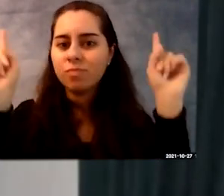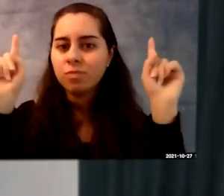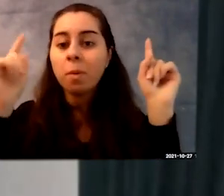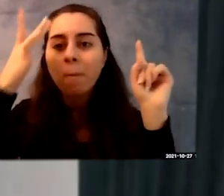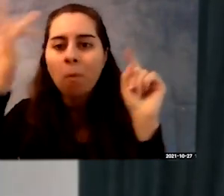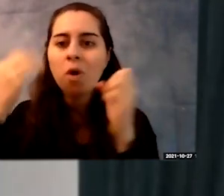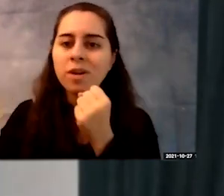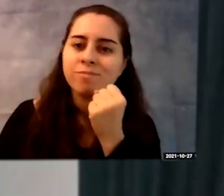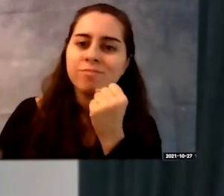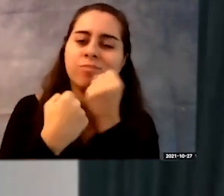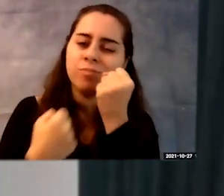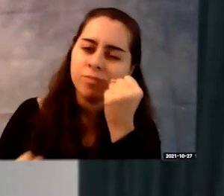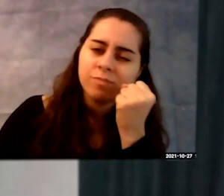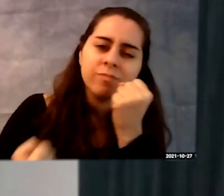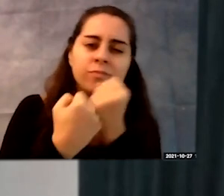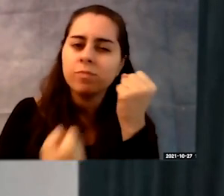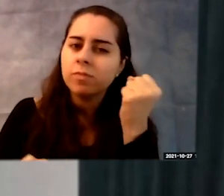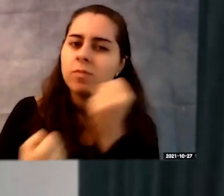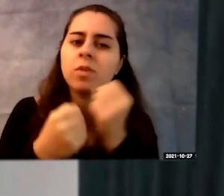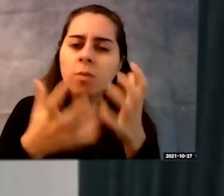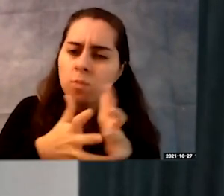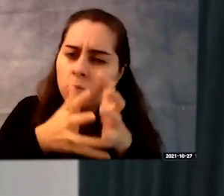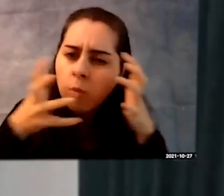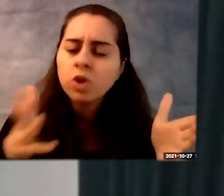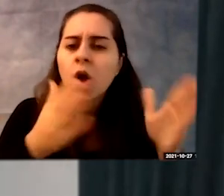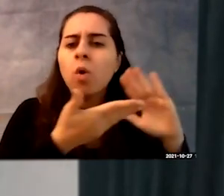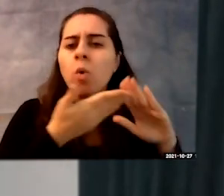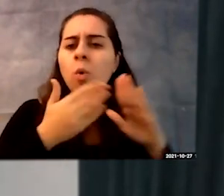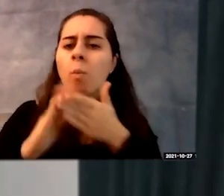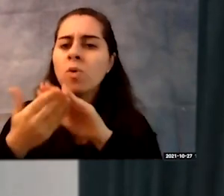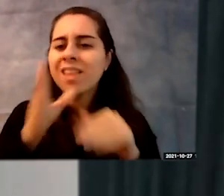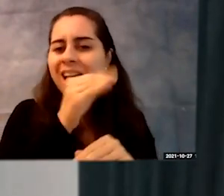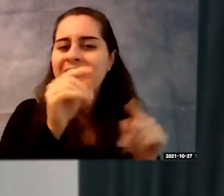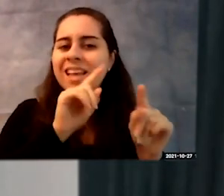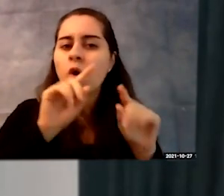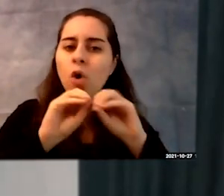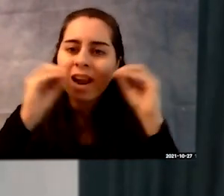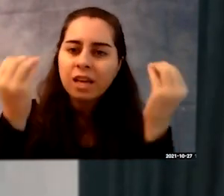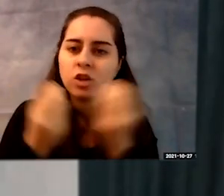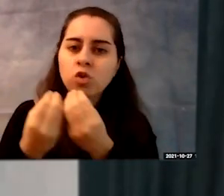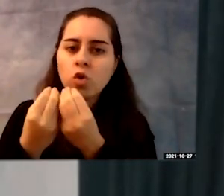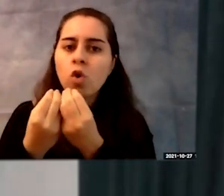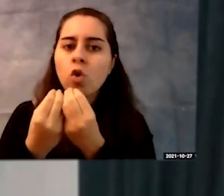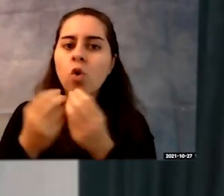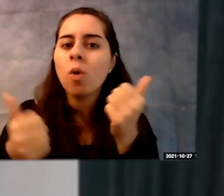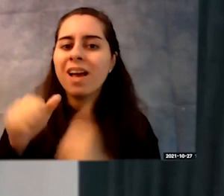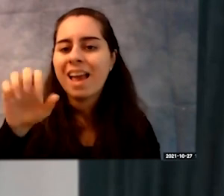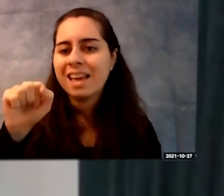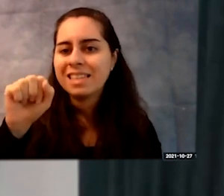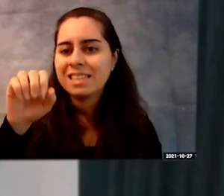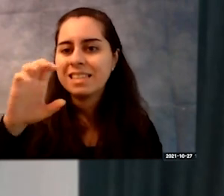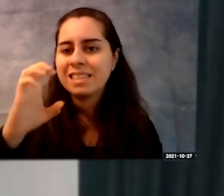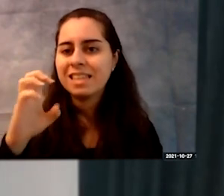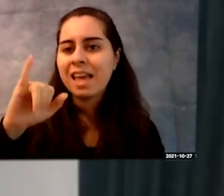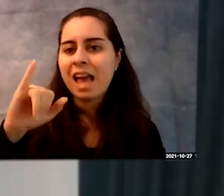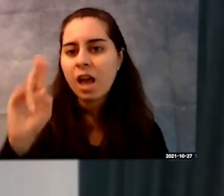of important community-based and national organizations, including SEIU and Black